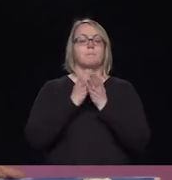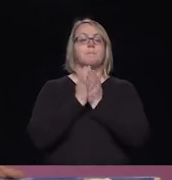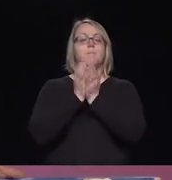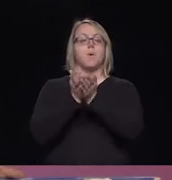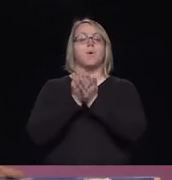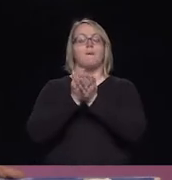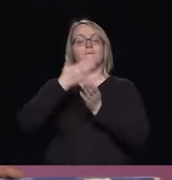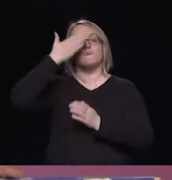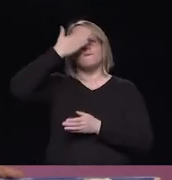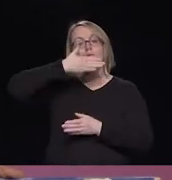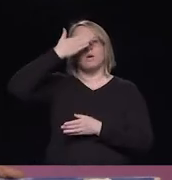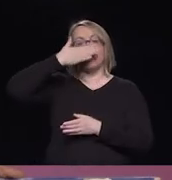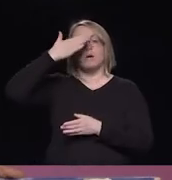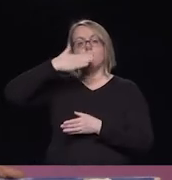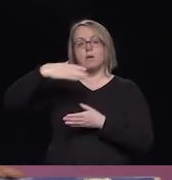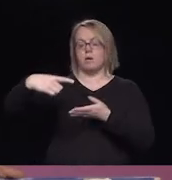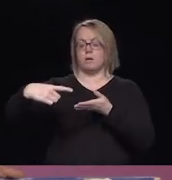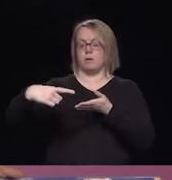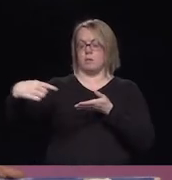We're going to start with the front.